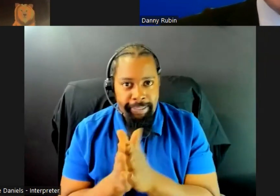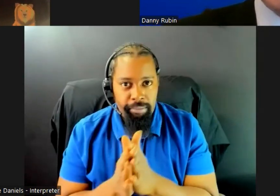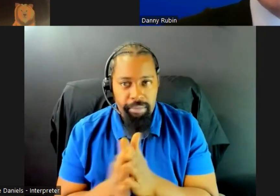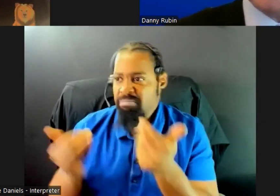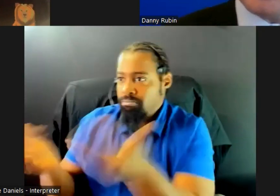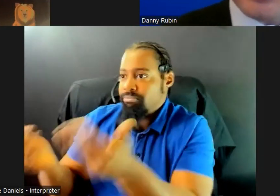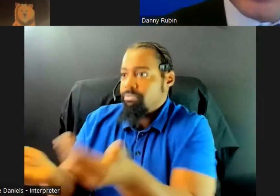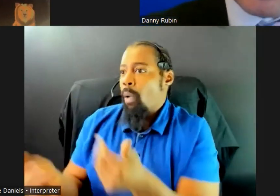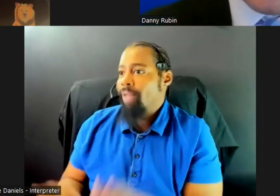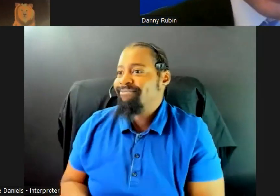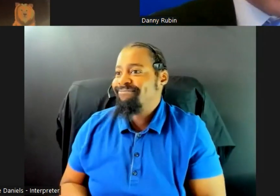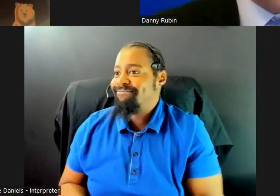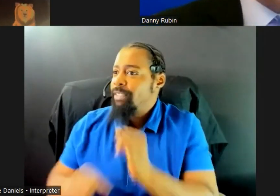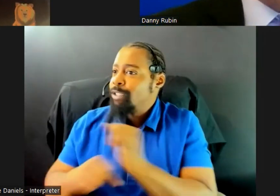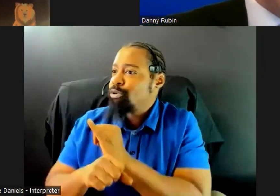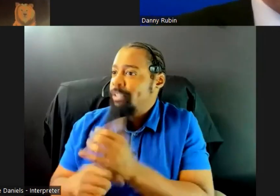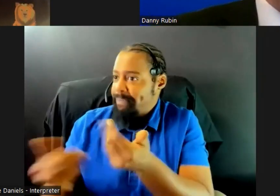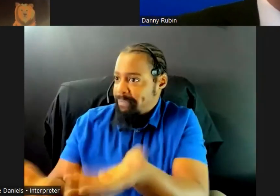going.